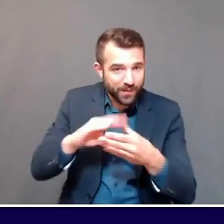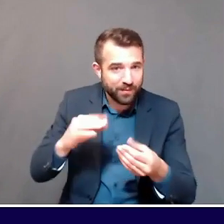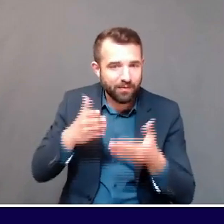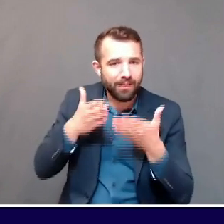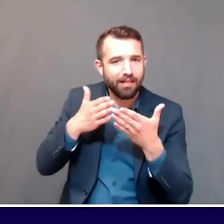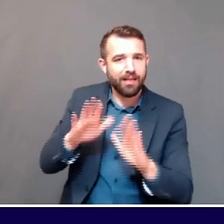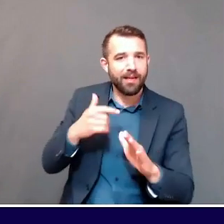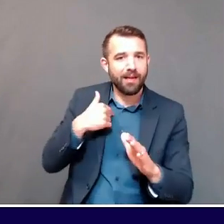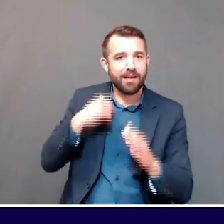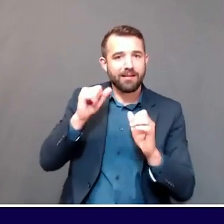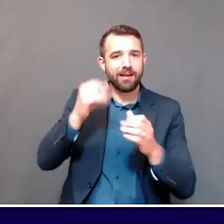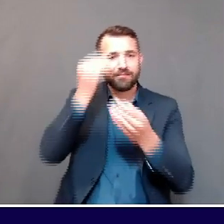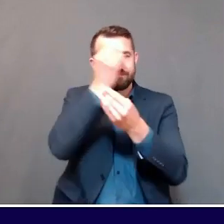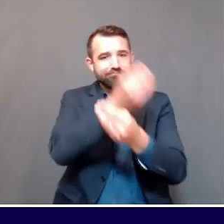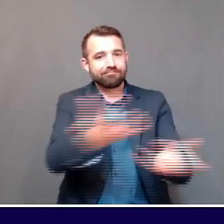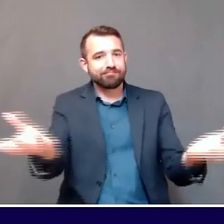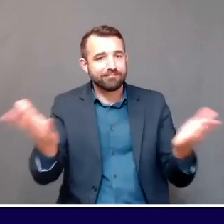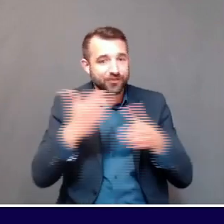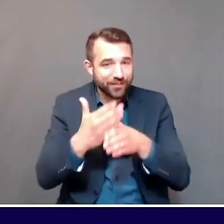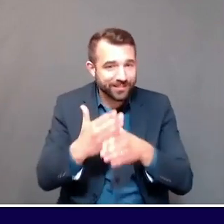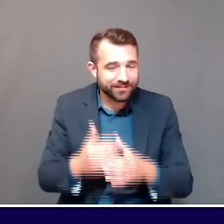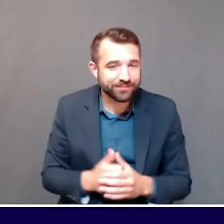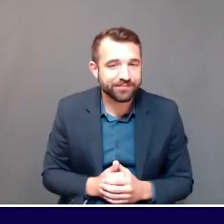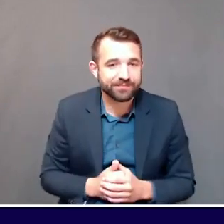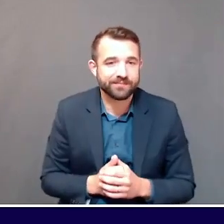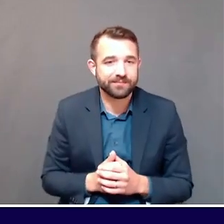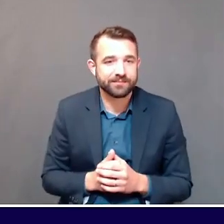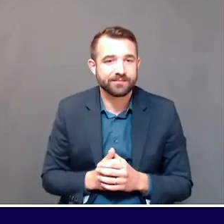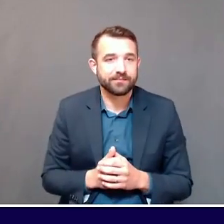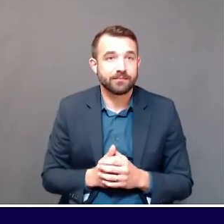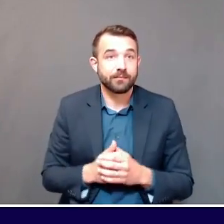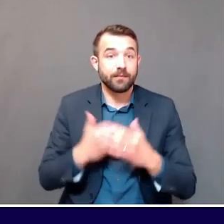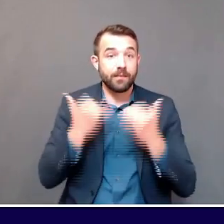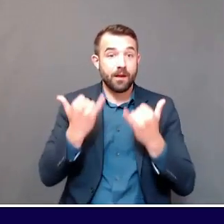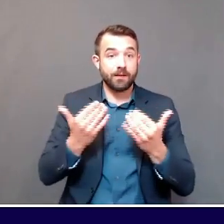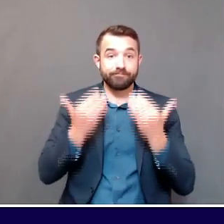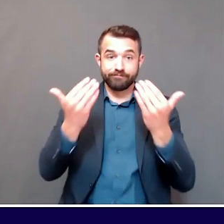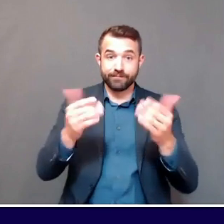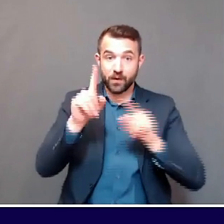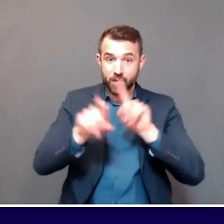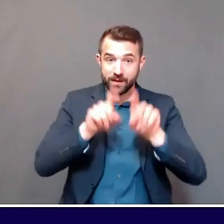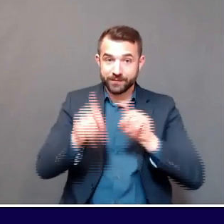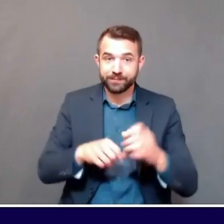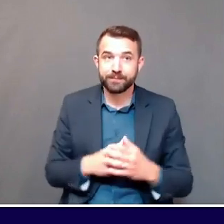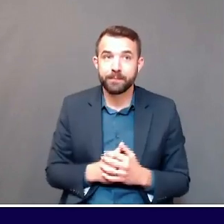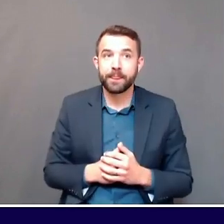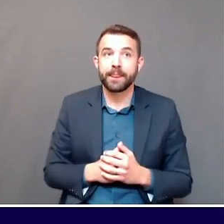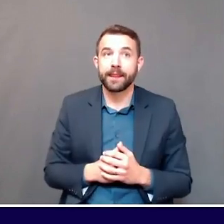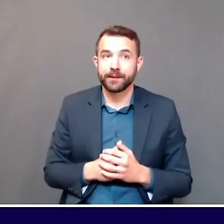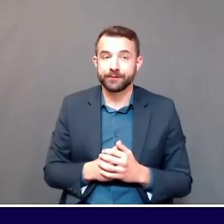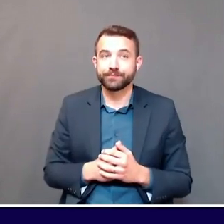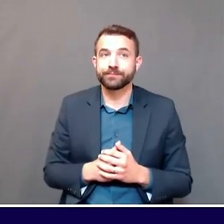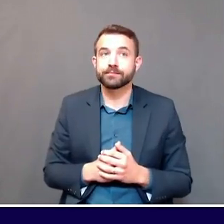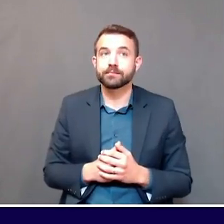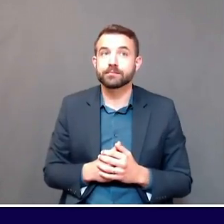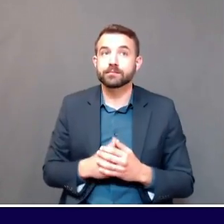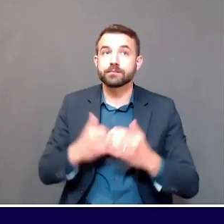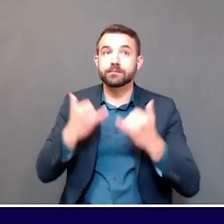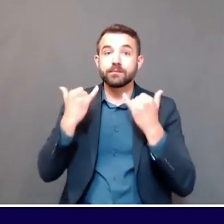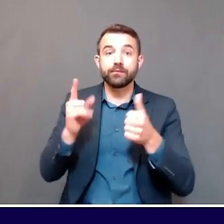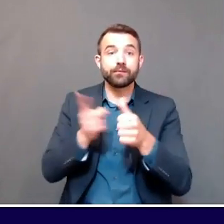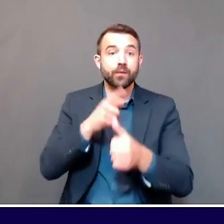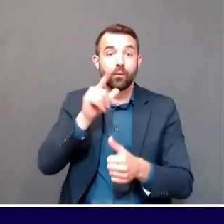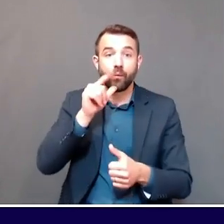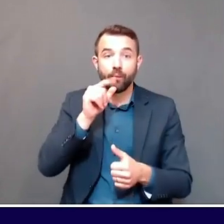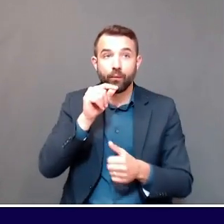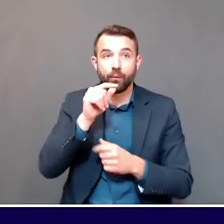today. With that, I'd like to turn things over to our colleagues in the media. And today's first question goes to